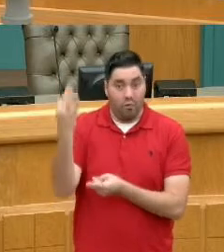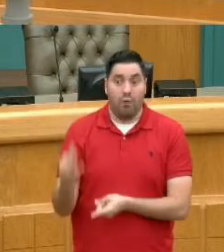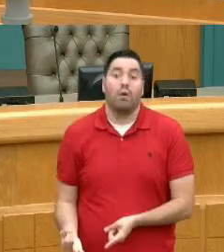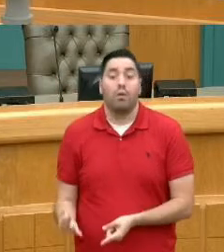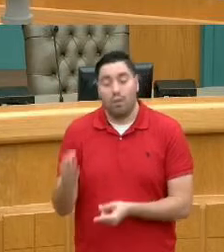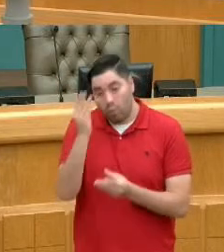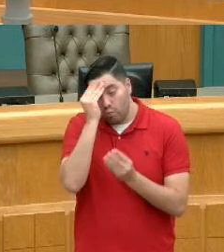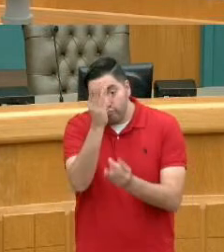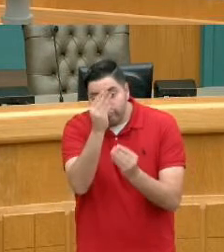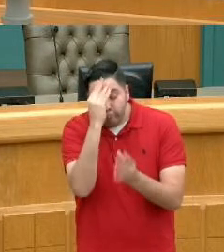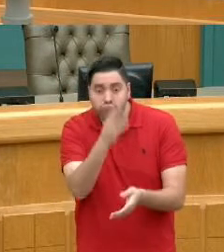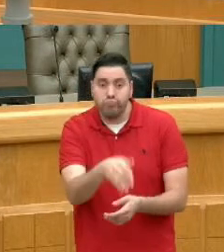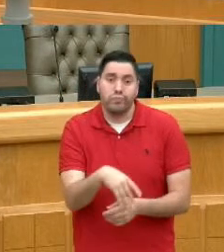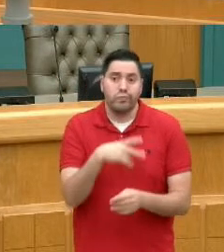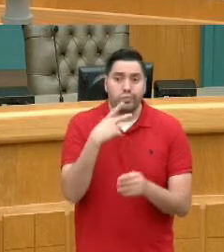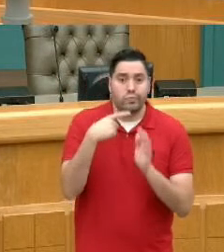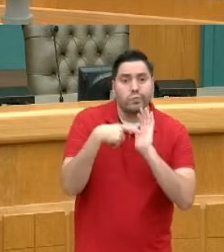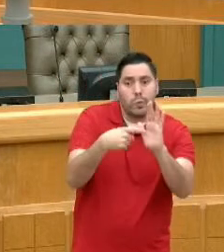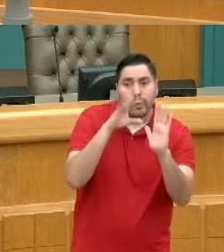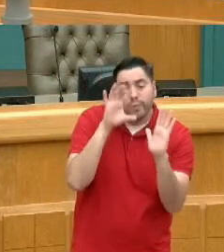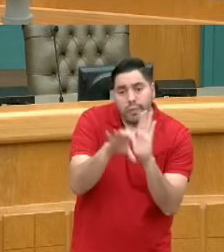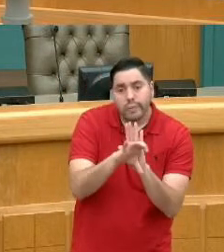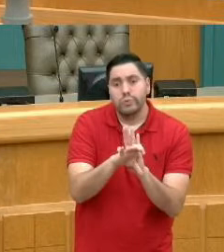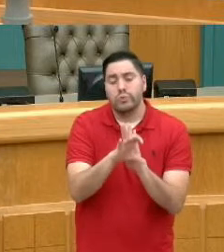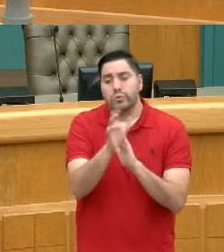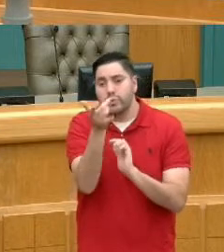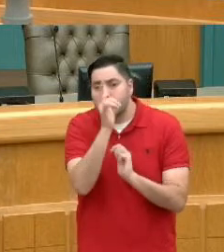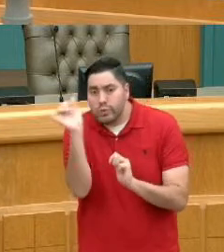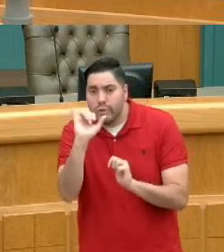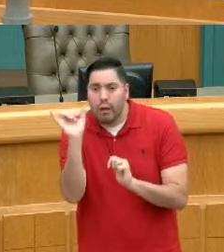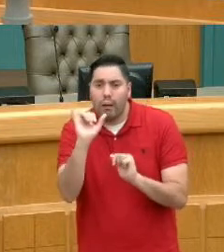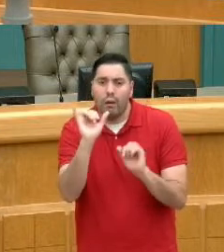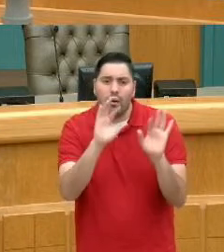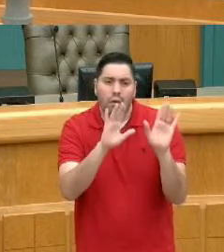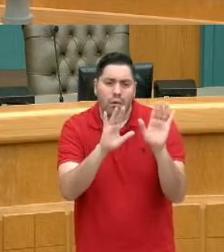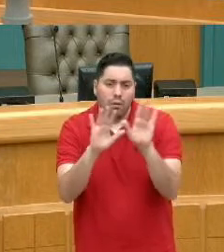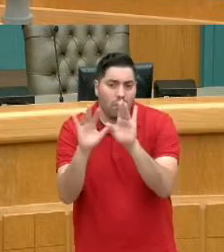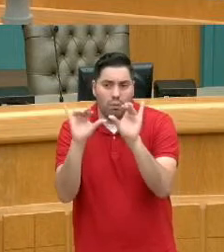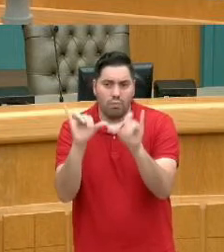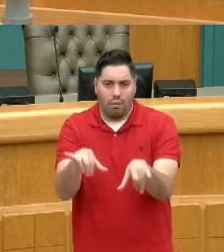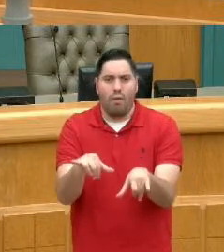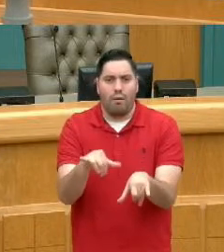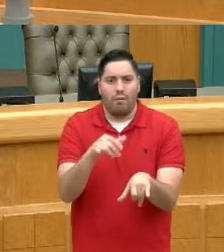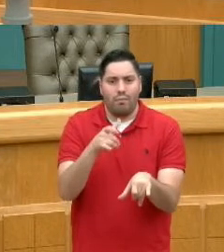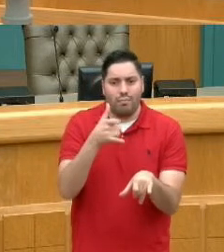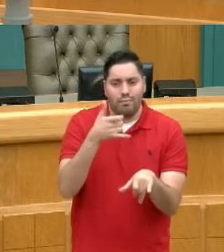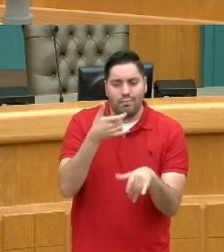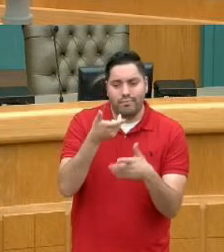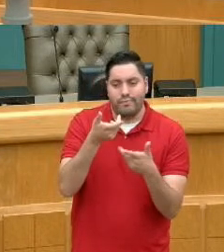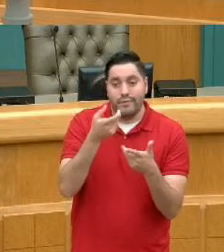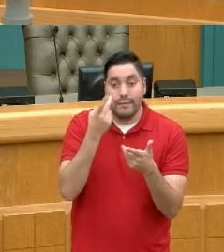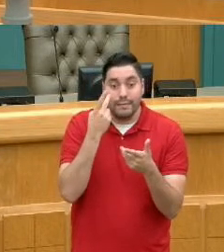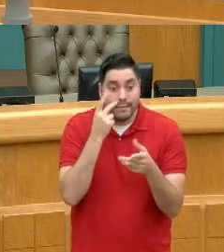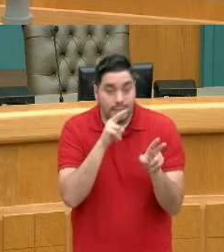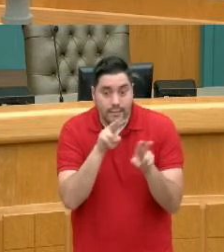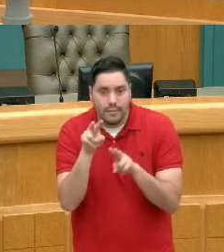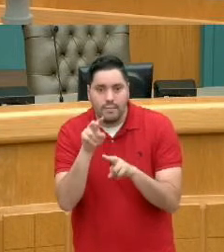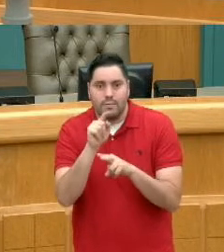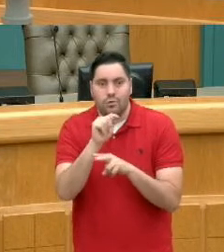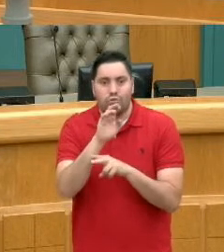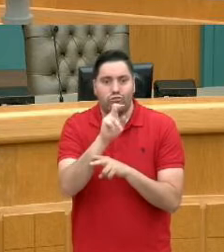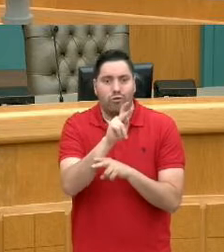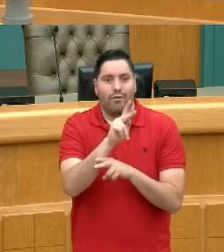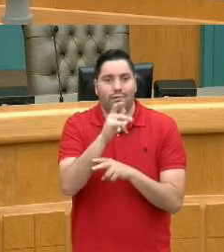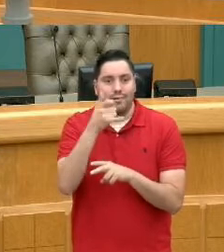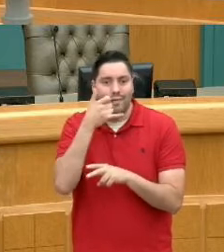update the modeling for our community. The tracking the cell phone data. That's a real unique thing that that a lot of people across the